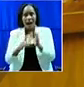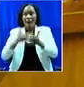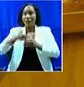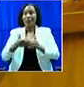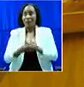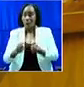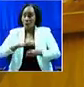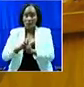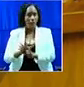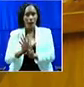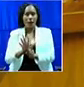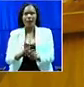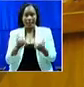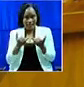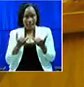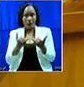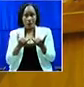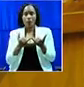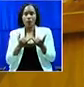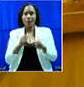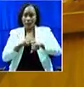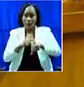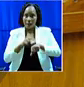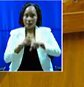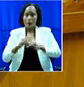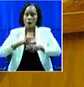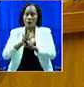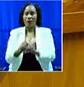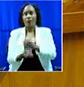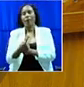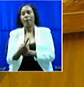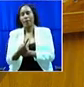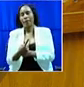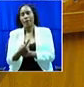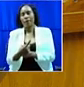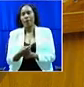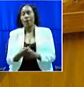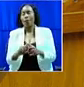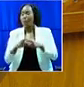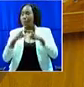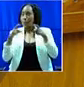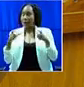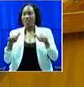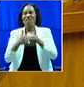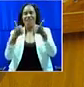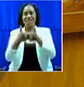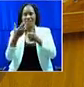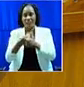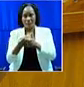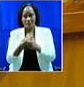COVID. Our country had immense challenges for a number of years before